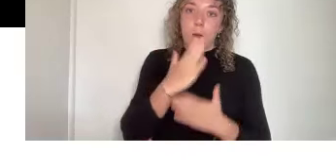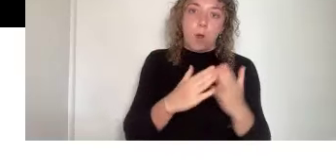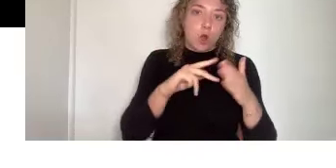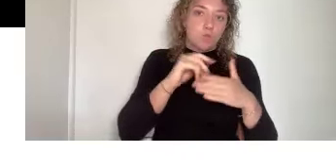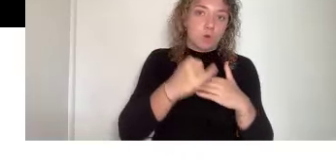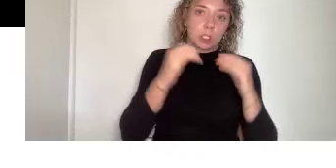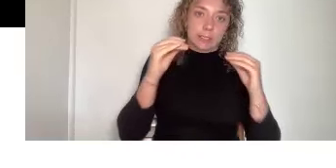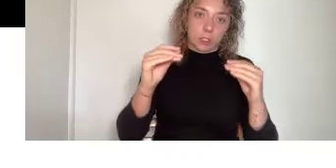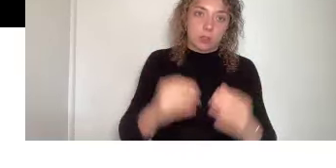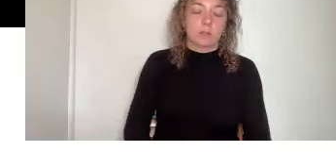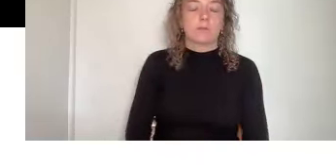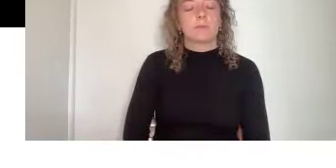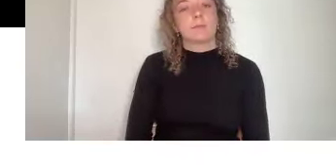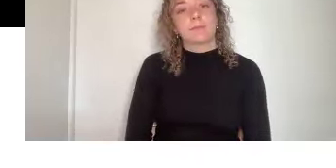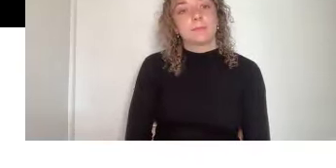Teach.